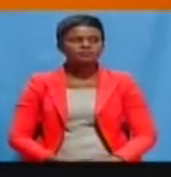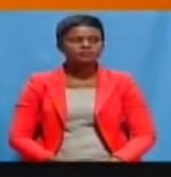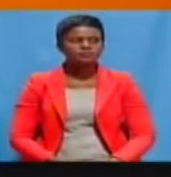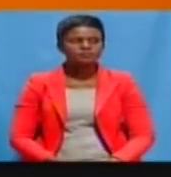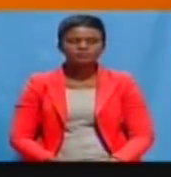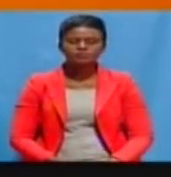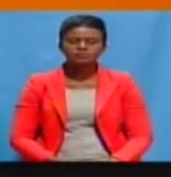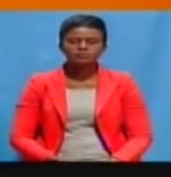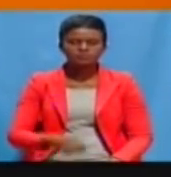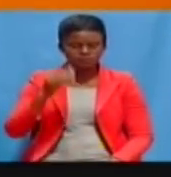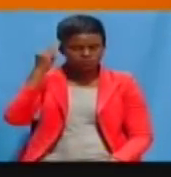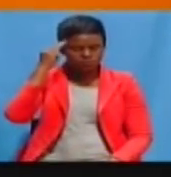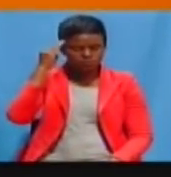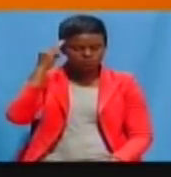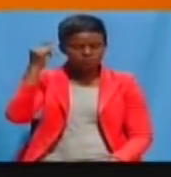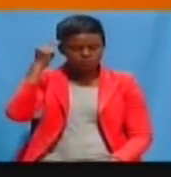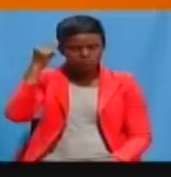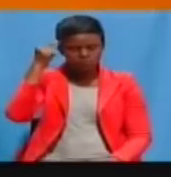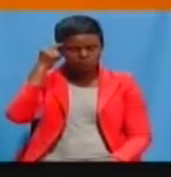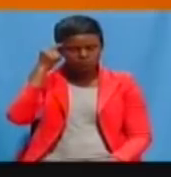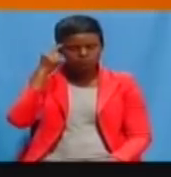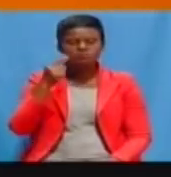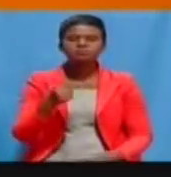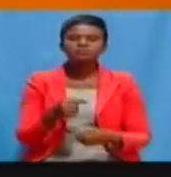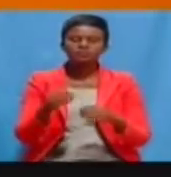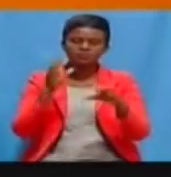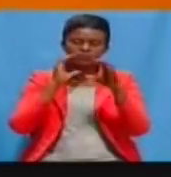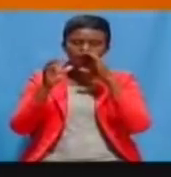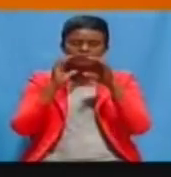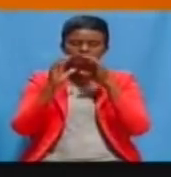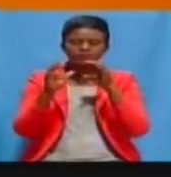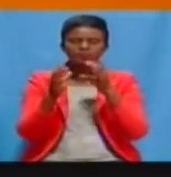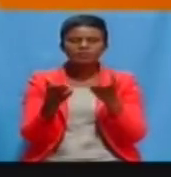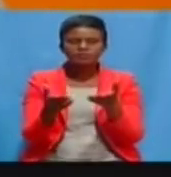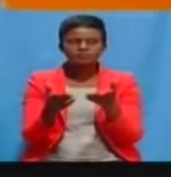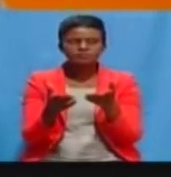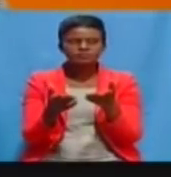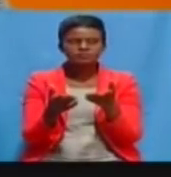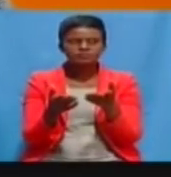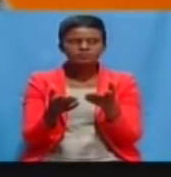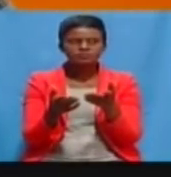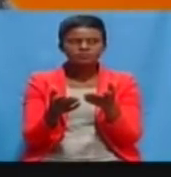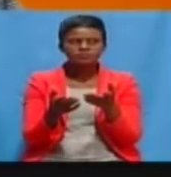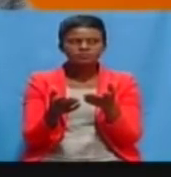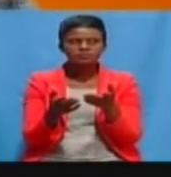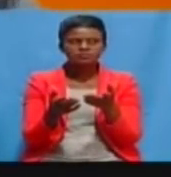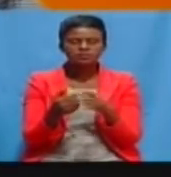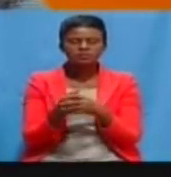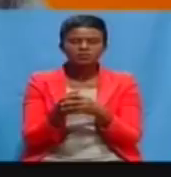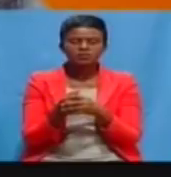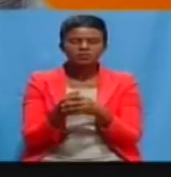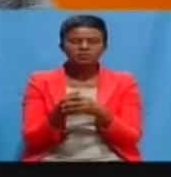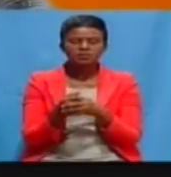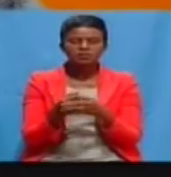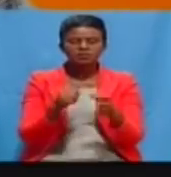And we acknowledge that government has not sometimes communicated efficiently, effectively, timely, in